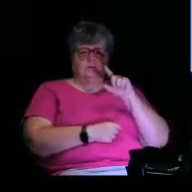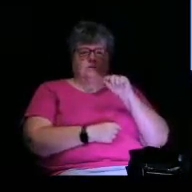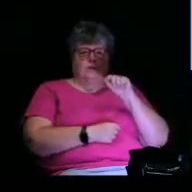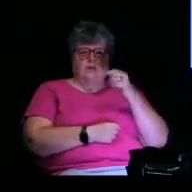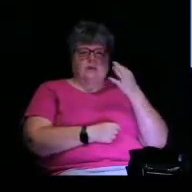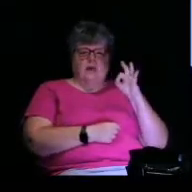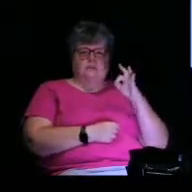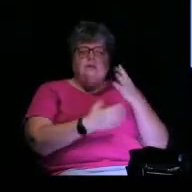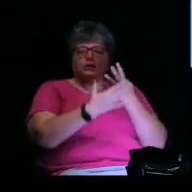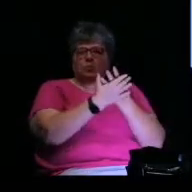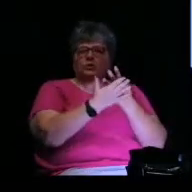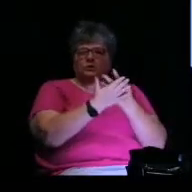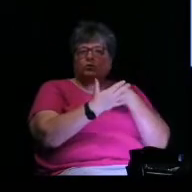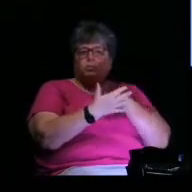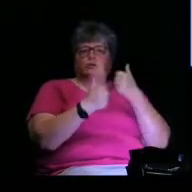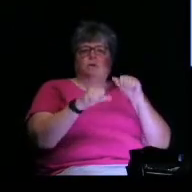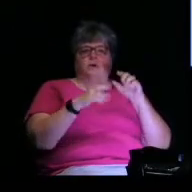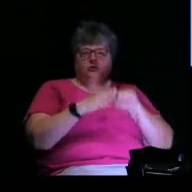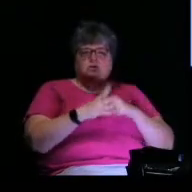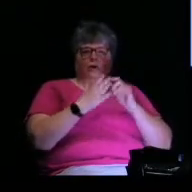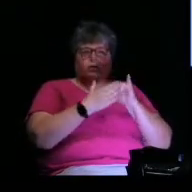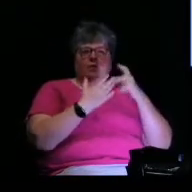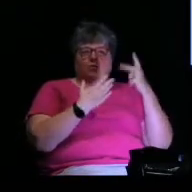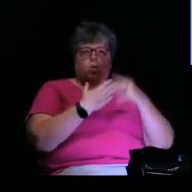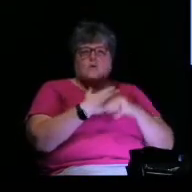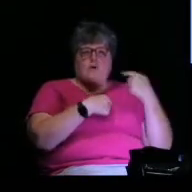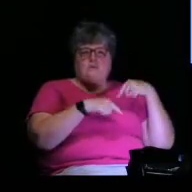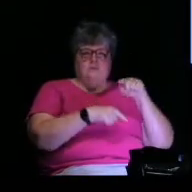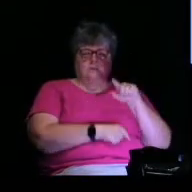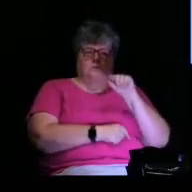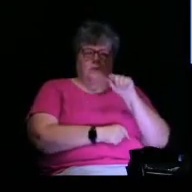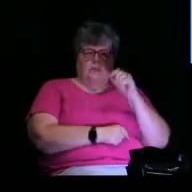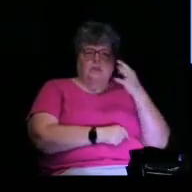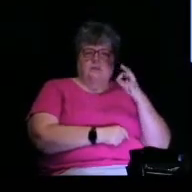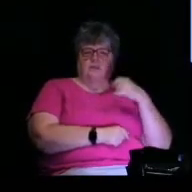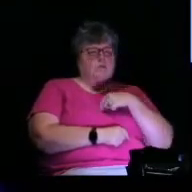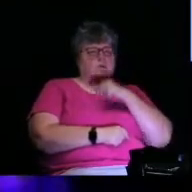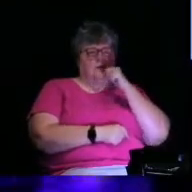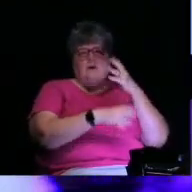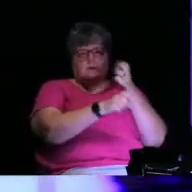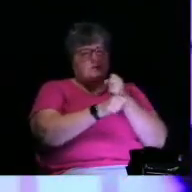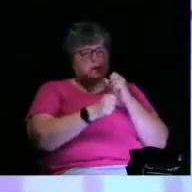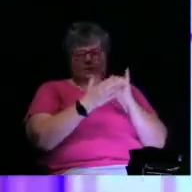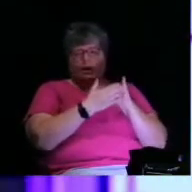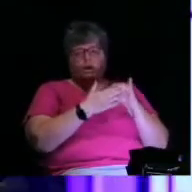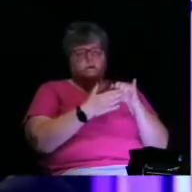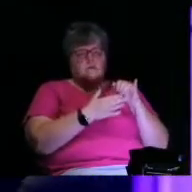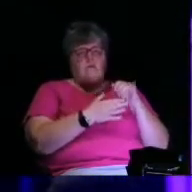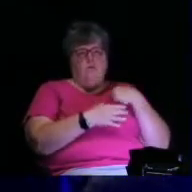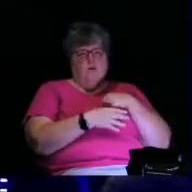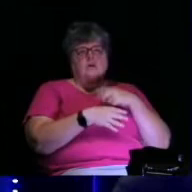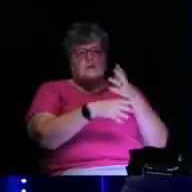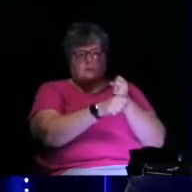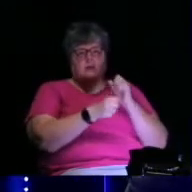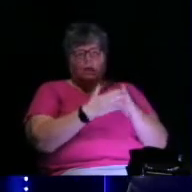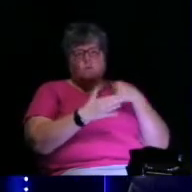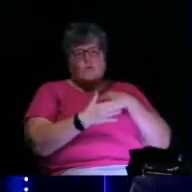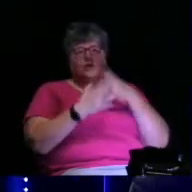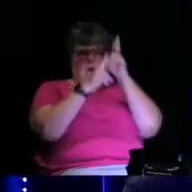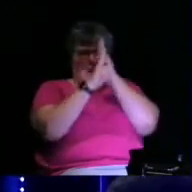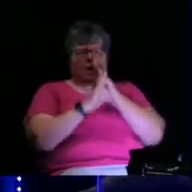fear. Okay, we're not going to live in fear. We're going to take that power back from the enemy, okay? And we're going to honor Jesus Christ as Lord in everything,